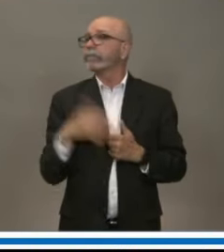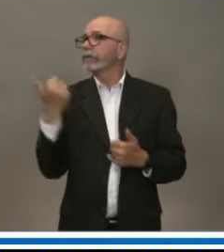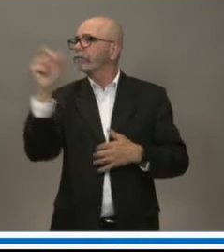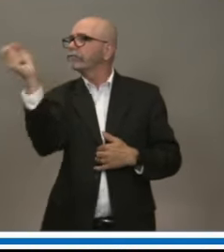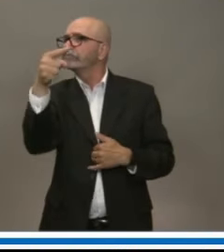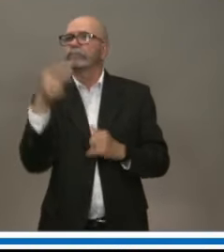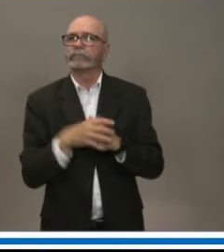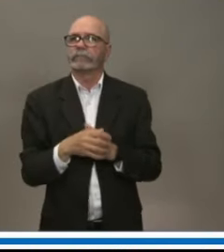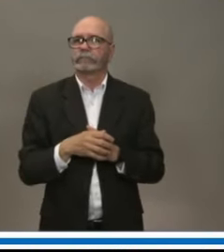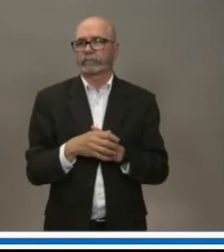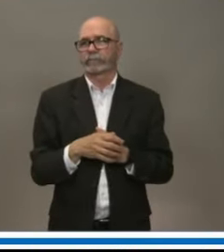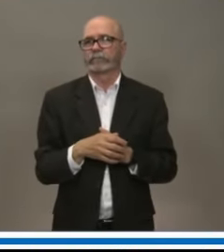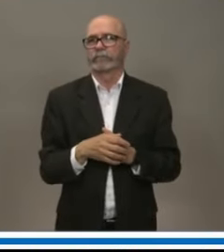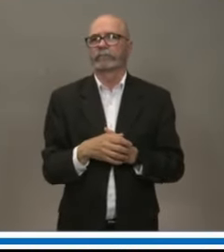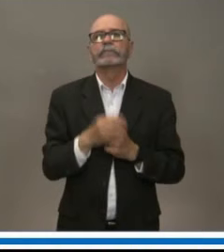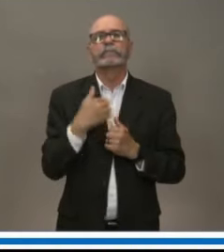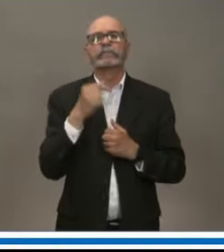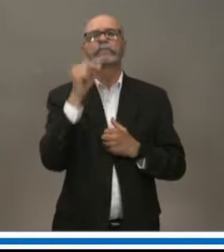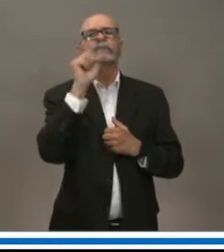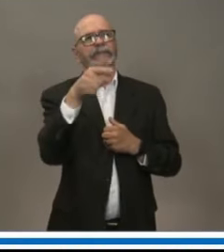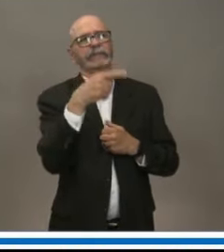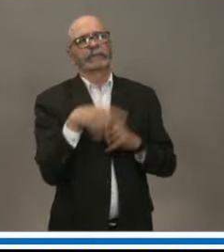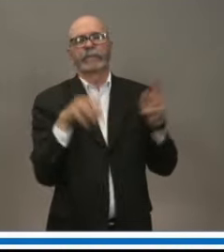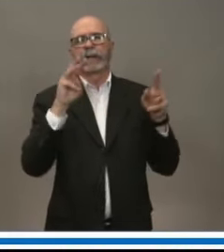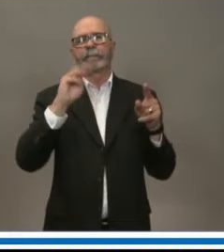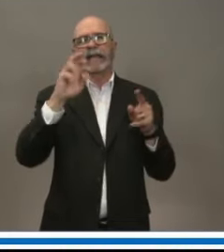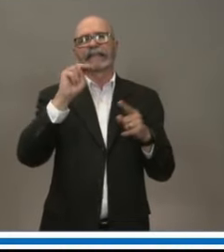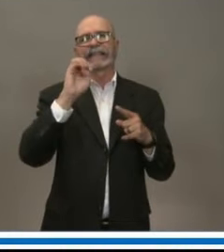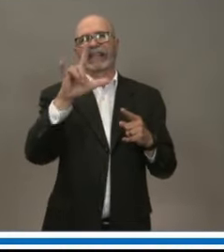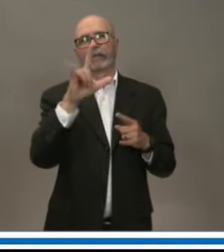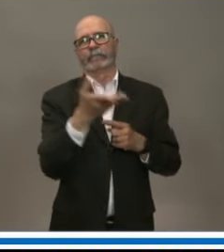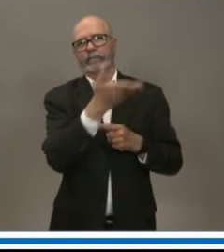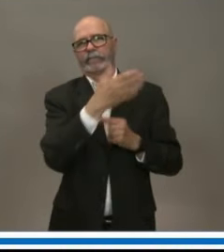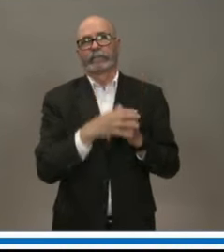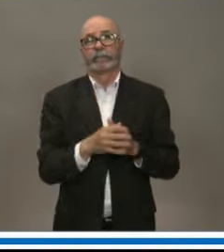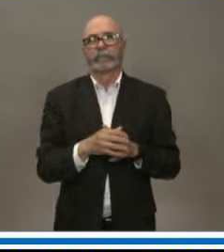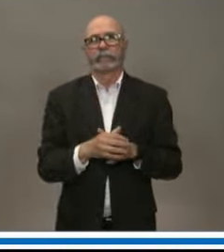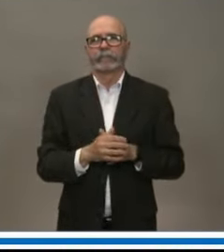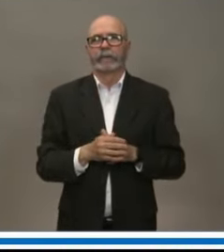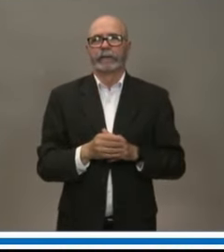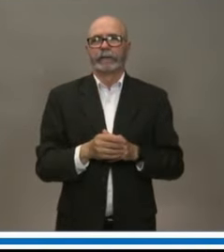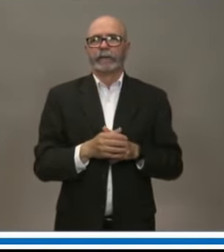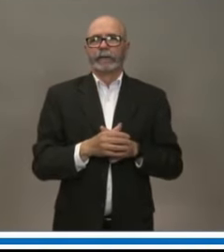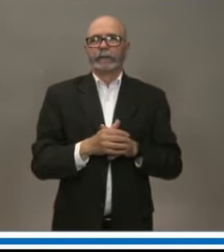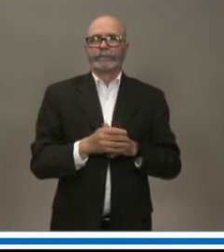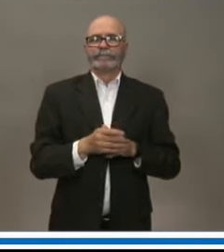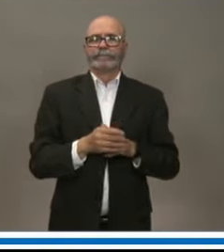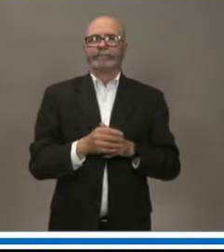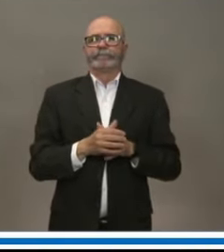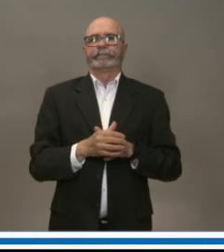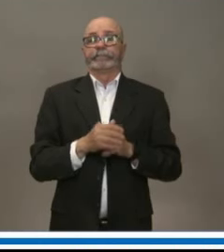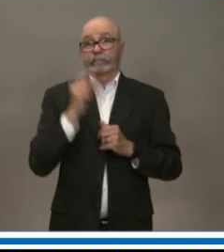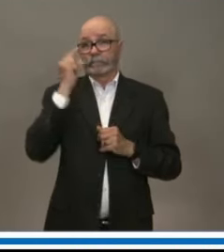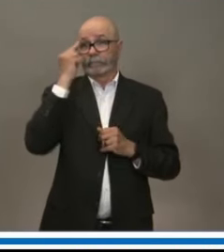one's for the Premier. I'm wondering about food security. I know you've been asked before, but it seems like